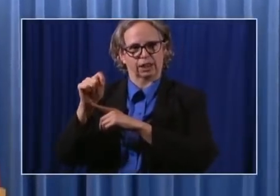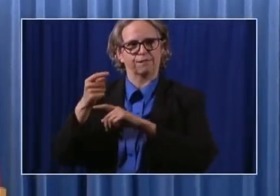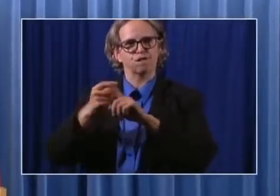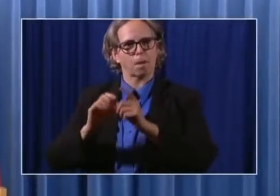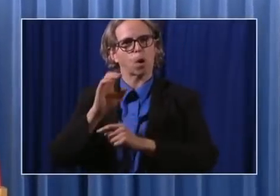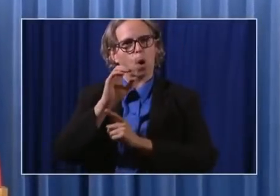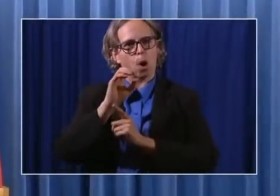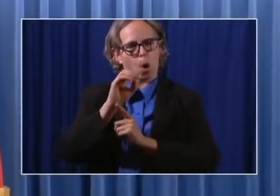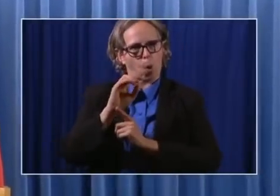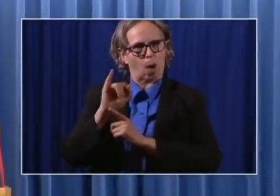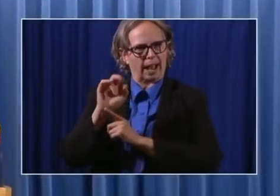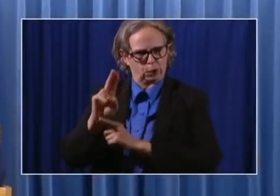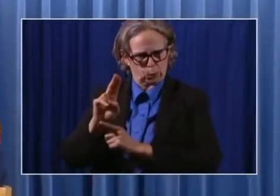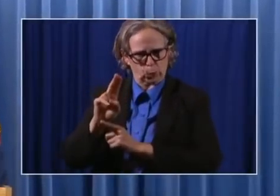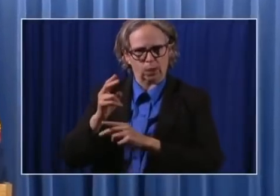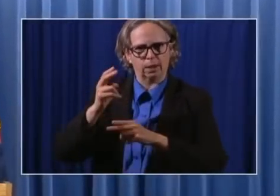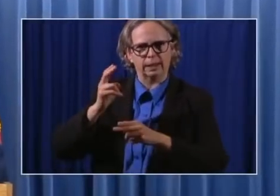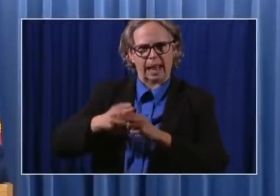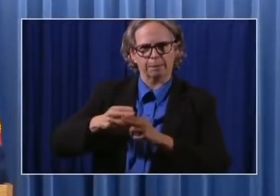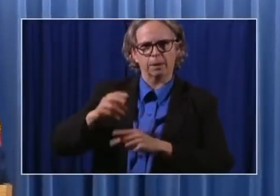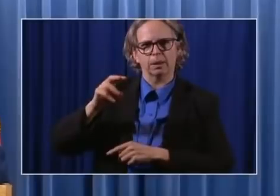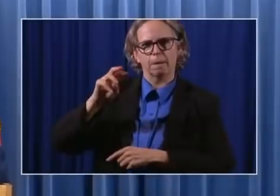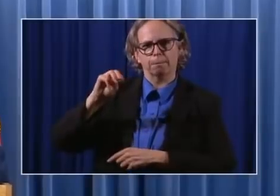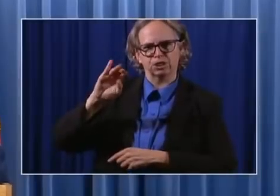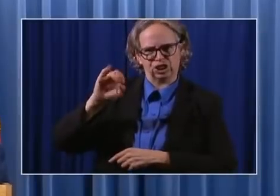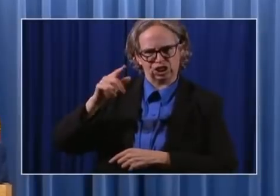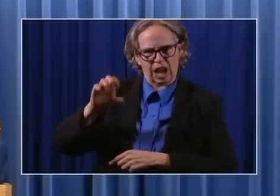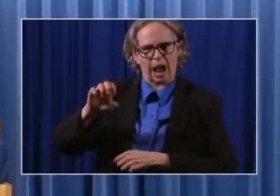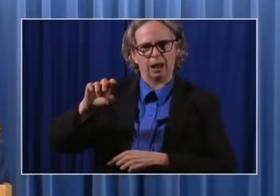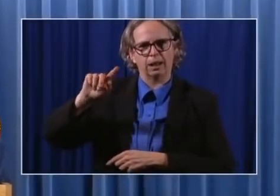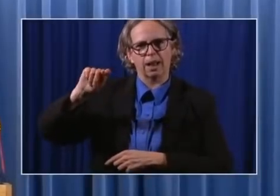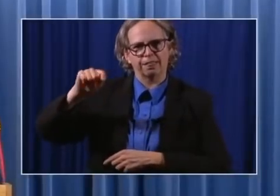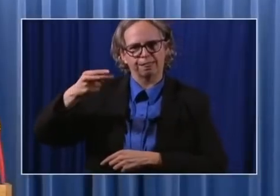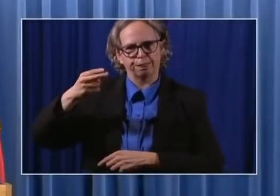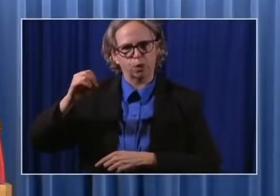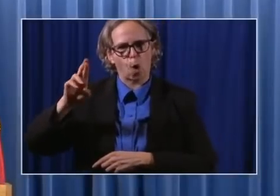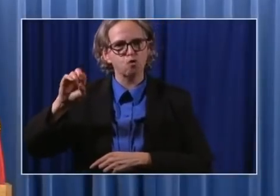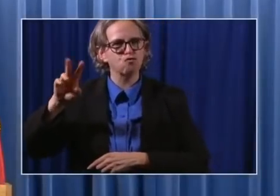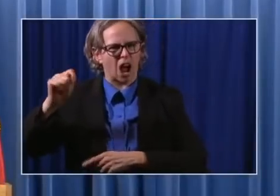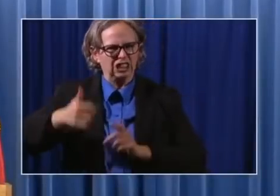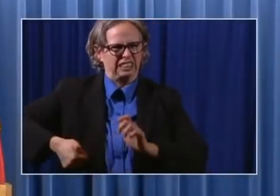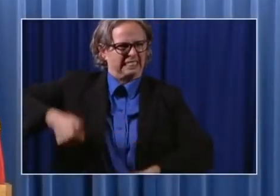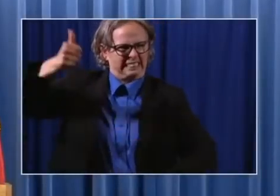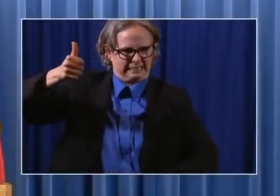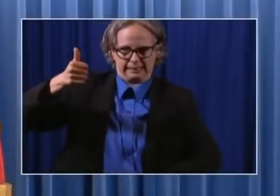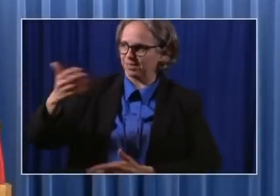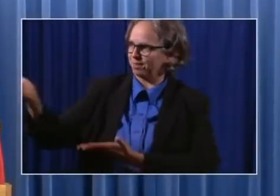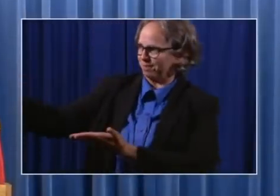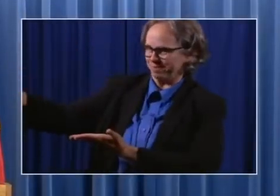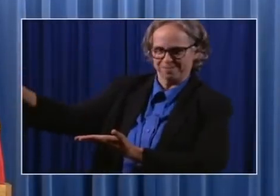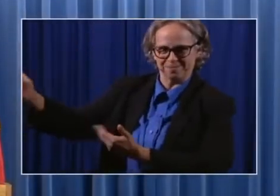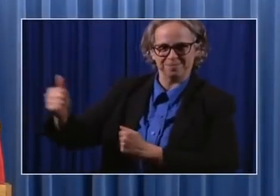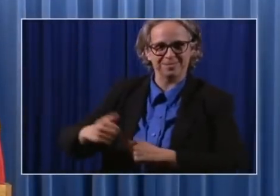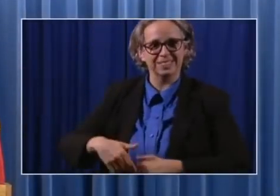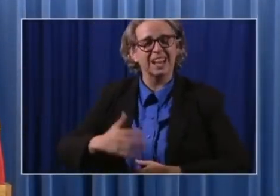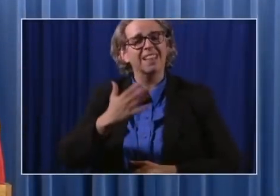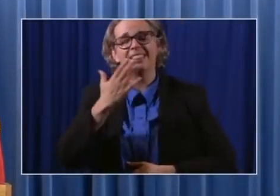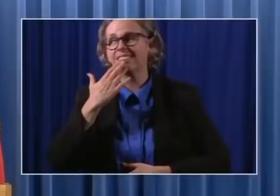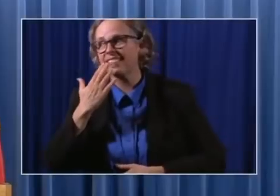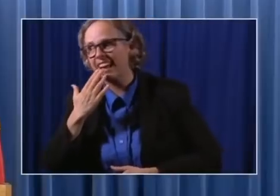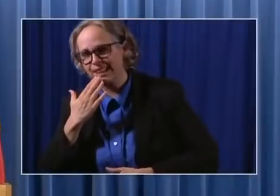Agent, thank you for joining us. We appreciate it very, very much. And I wonder if you could just, well, first tell us how